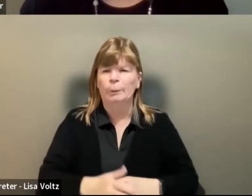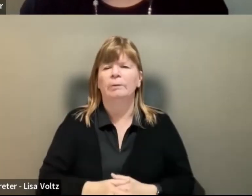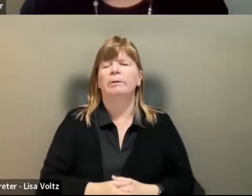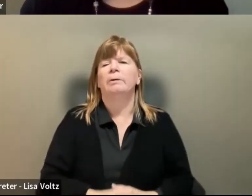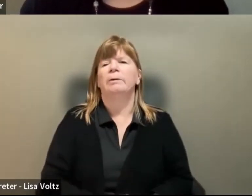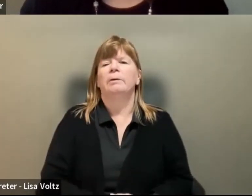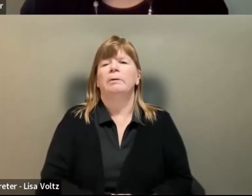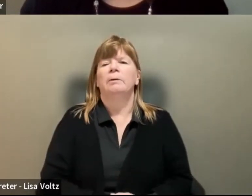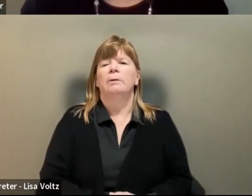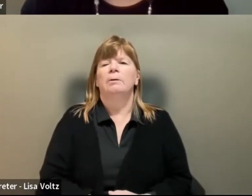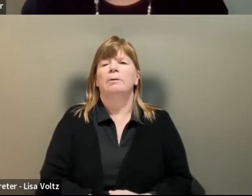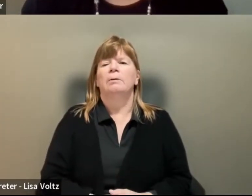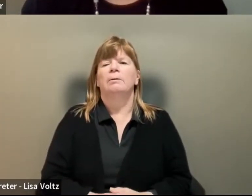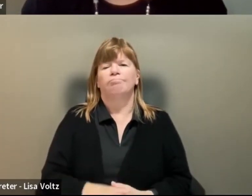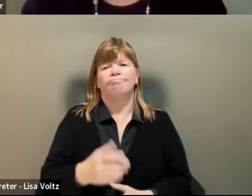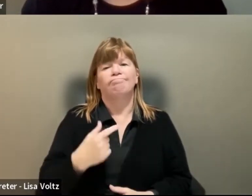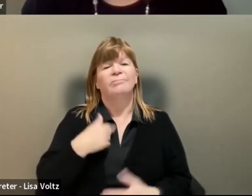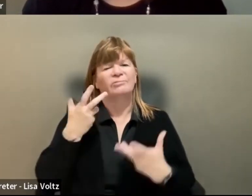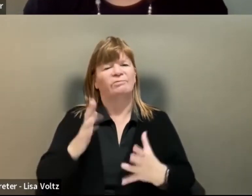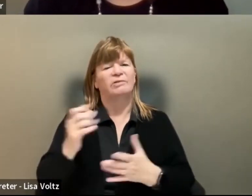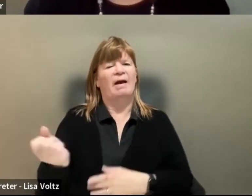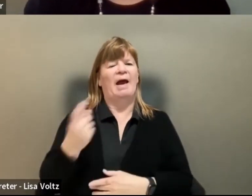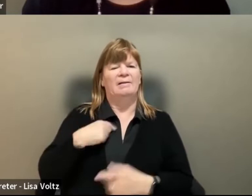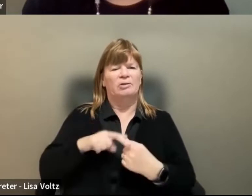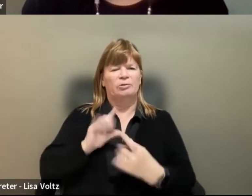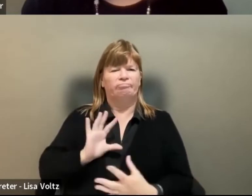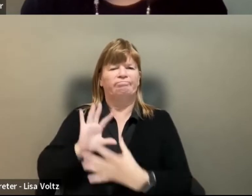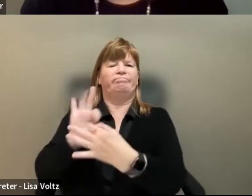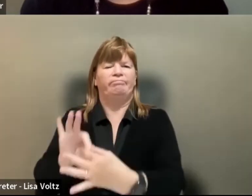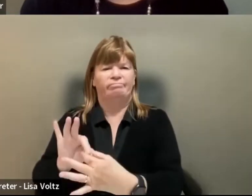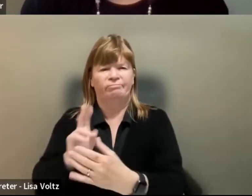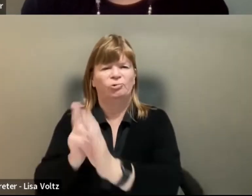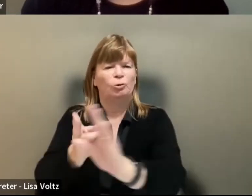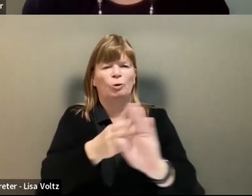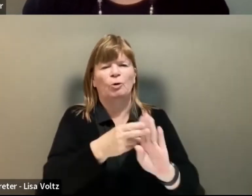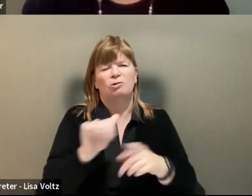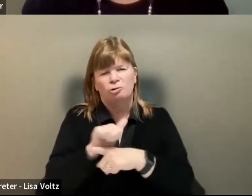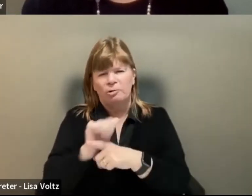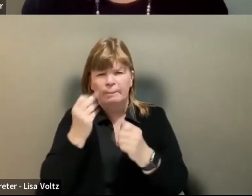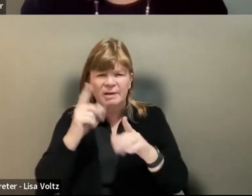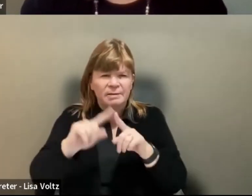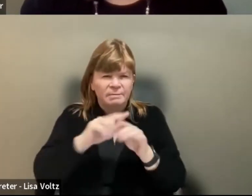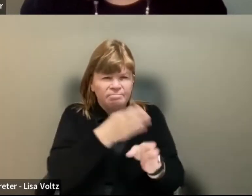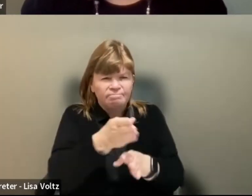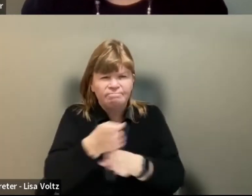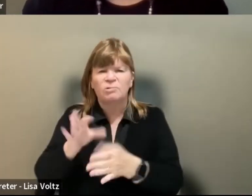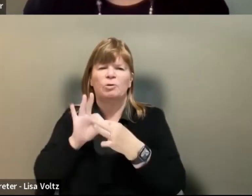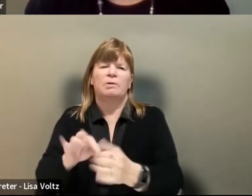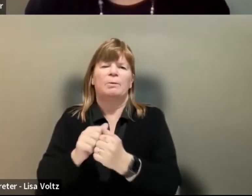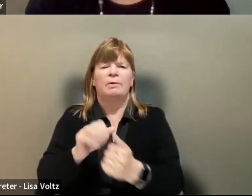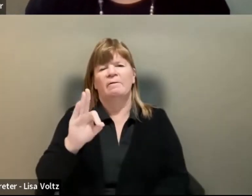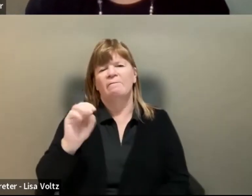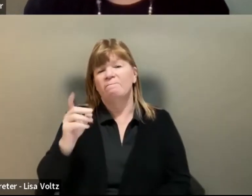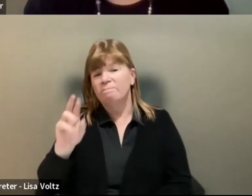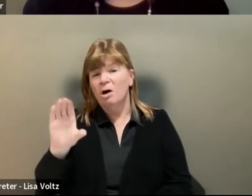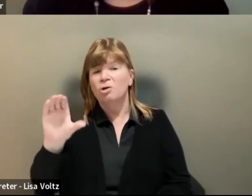we have been asked to come aboard and train a lot of areas in the area of foster care too. So